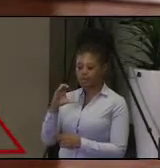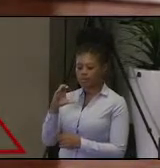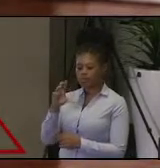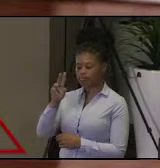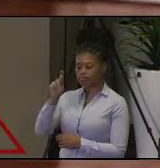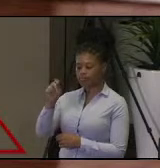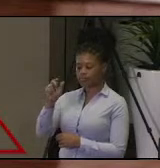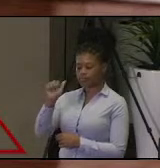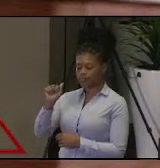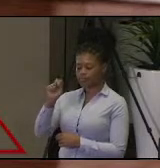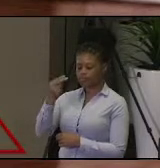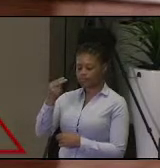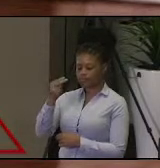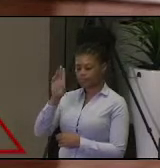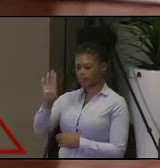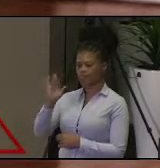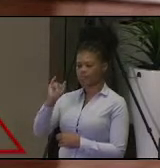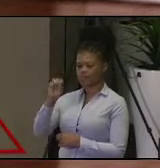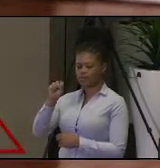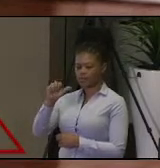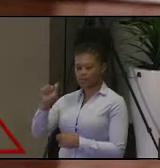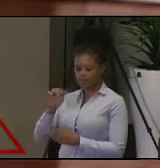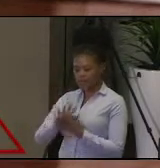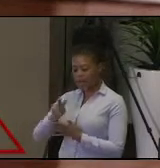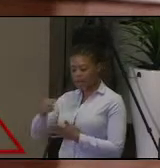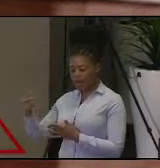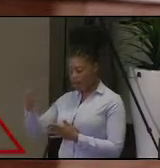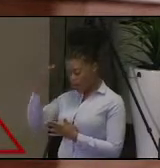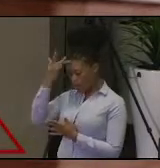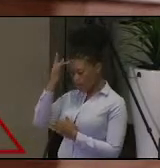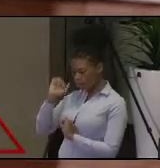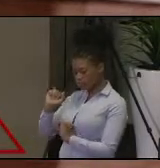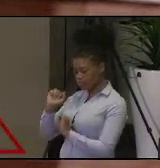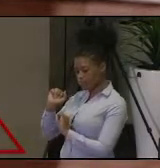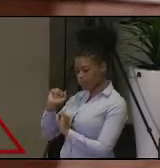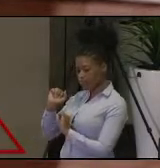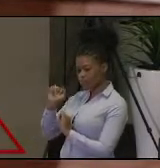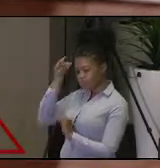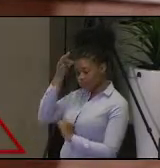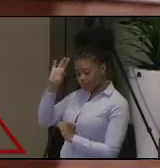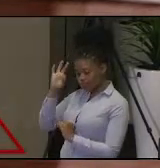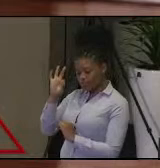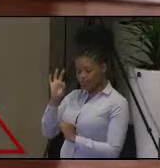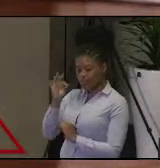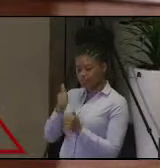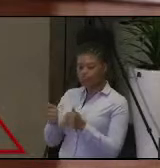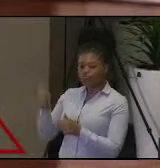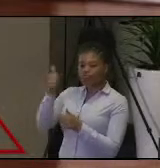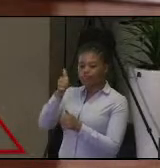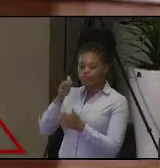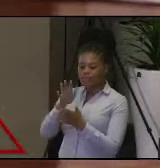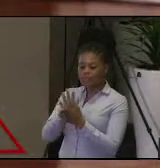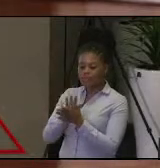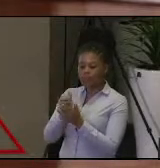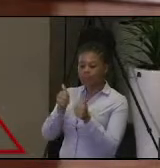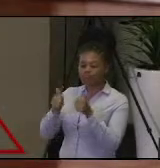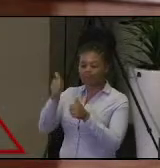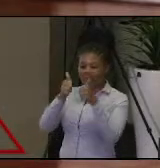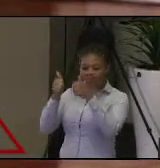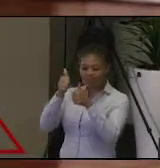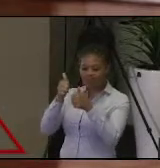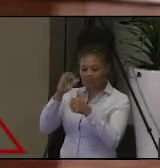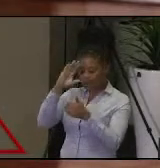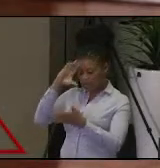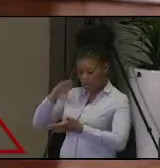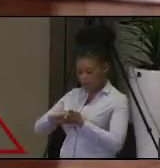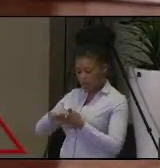Poswa, other heads of government department, chief executive officers and senior managers, academics